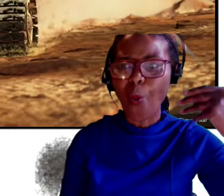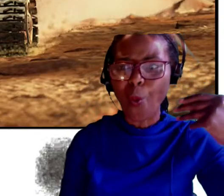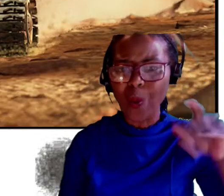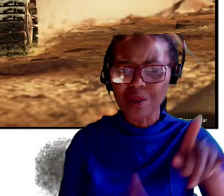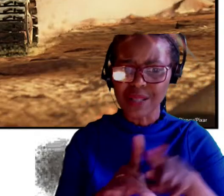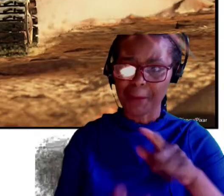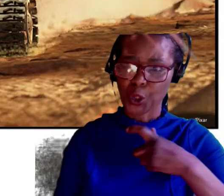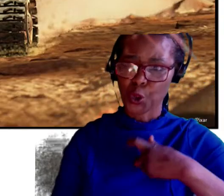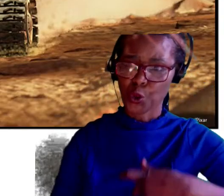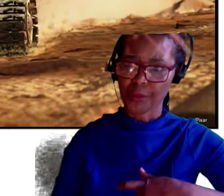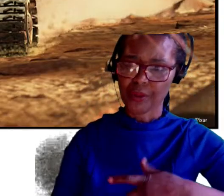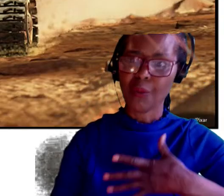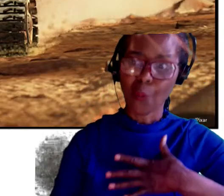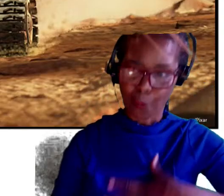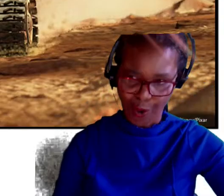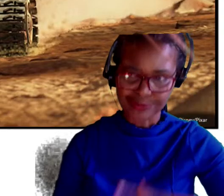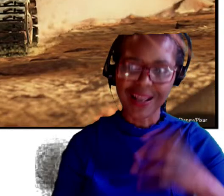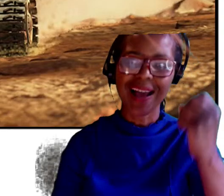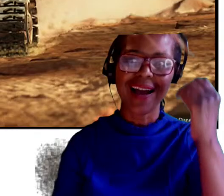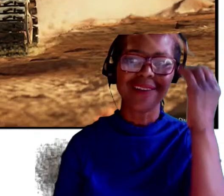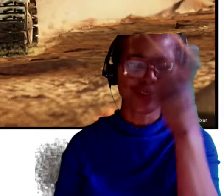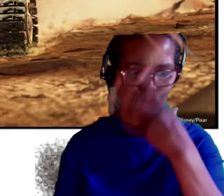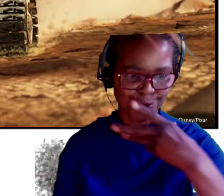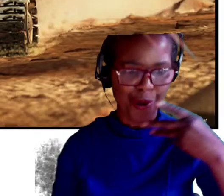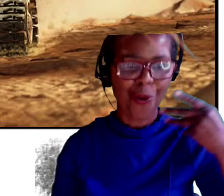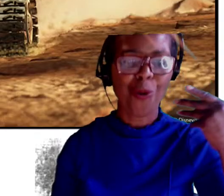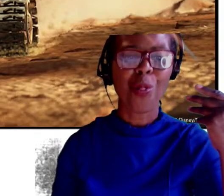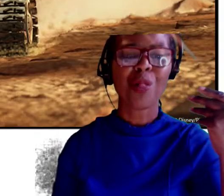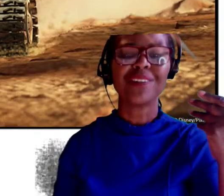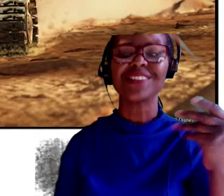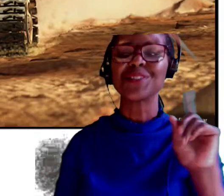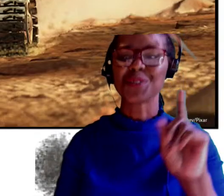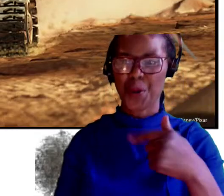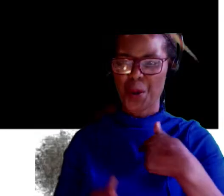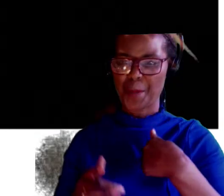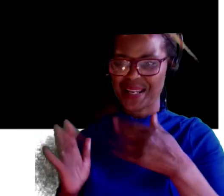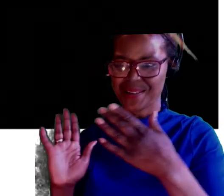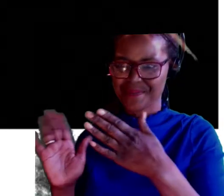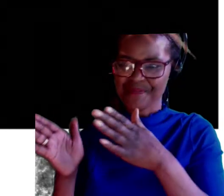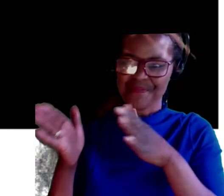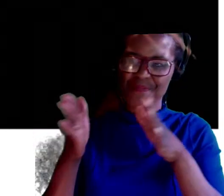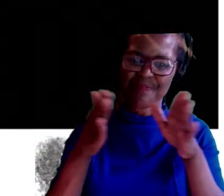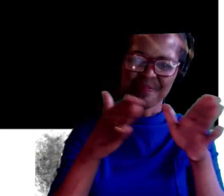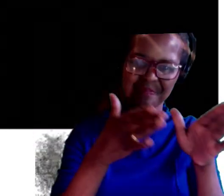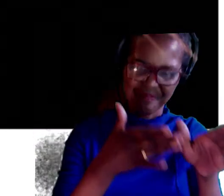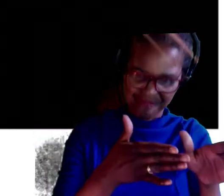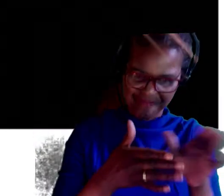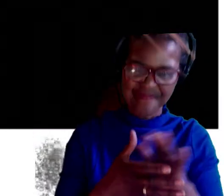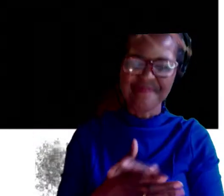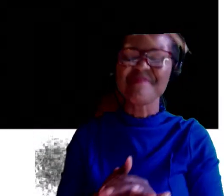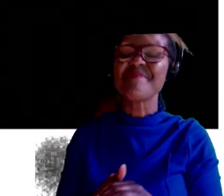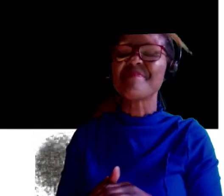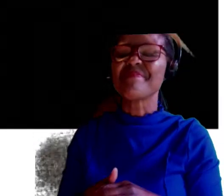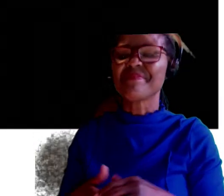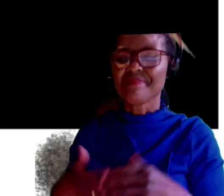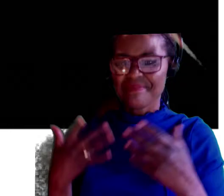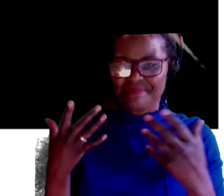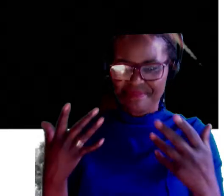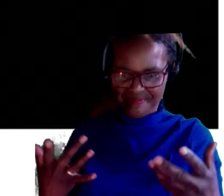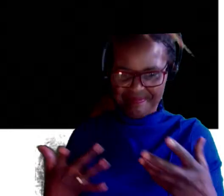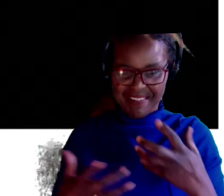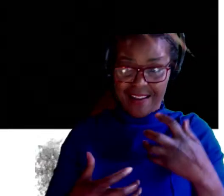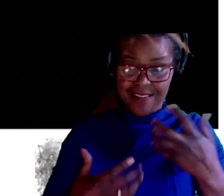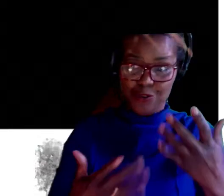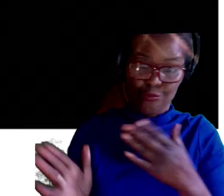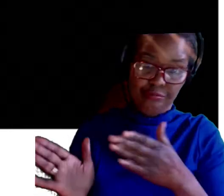So on that tip, I'm going to steer us away from the sad and bittersweet for a moment, more towards the disconcerting and the scary. It will